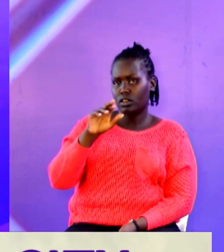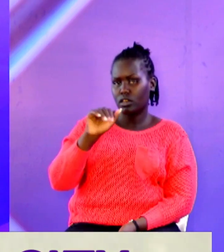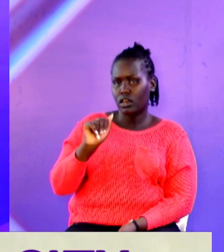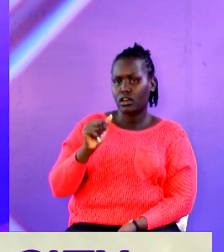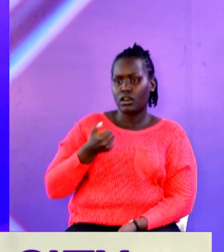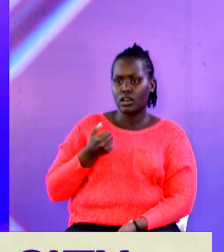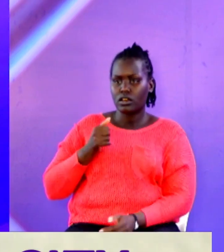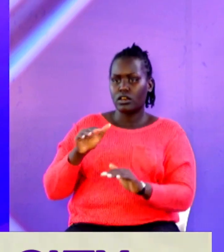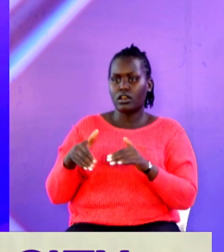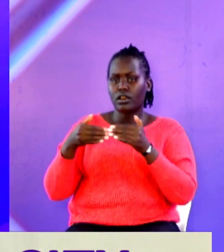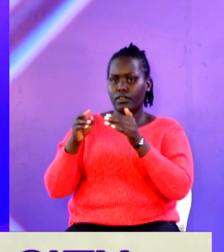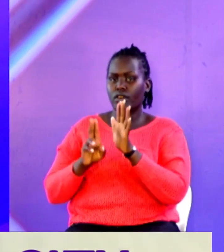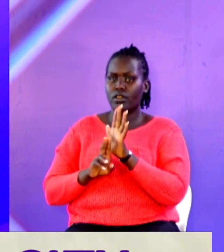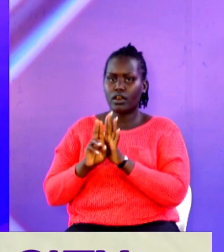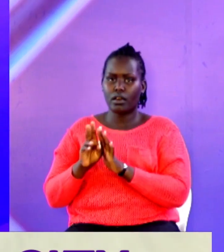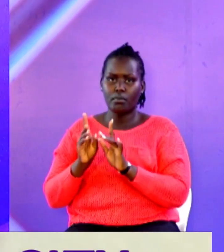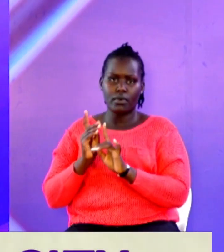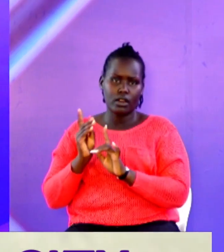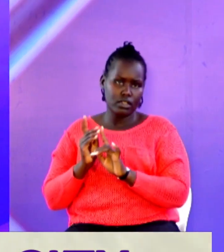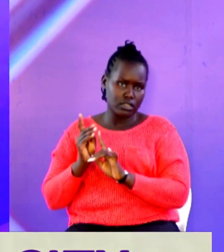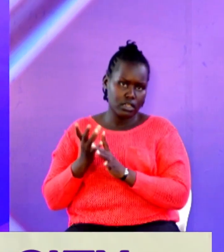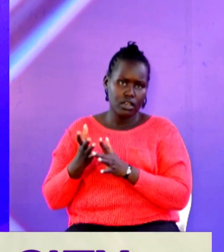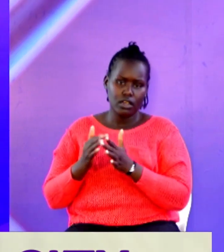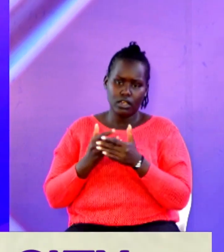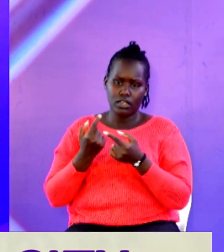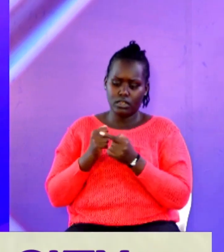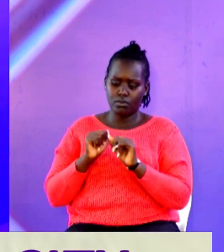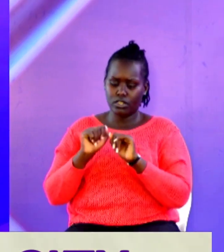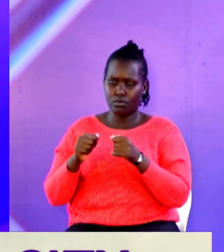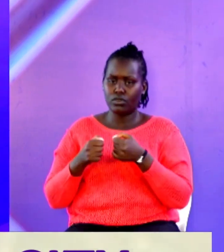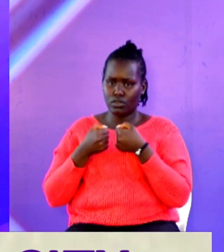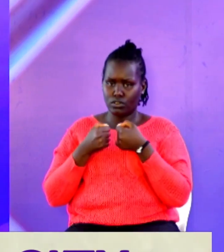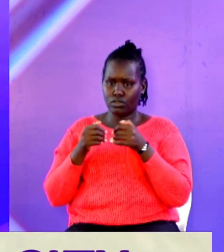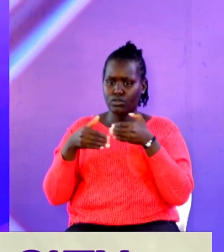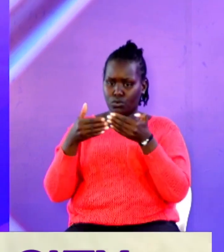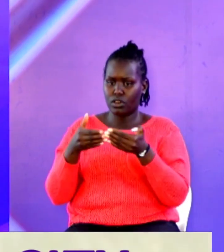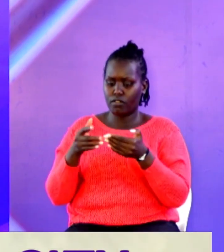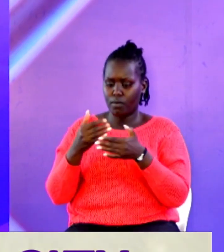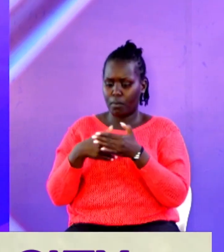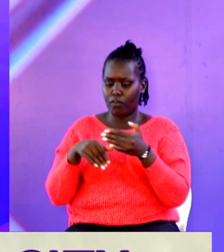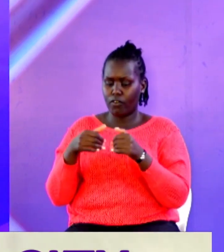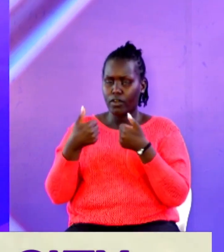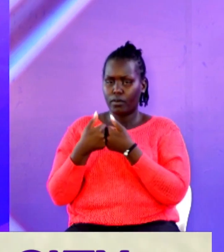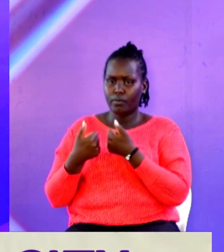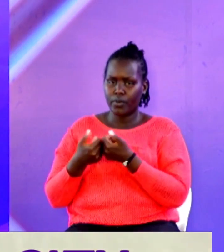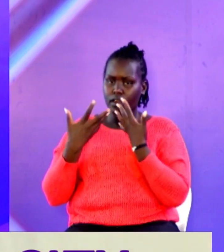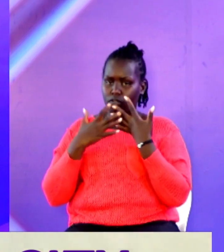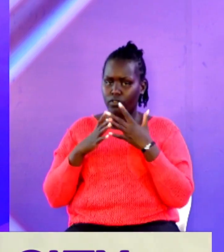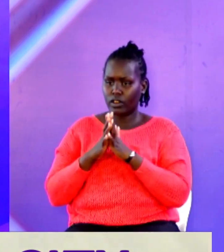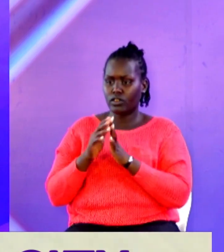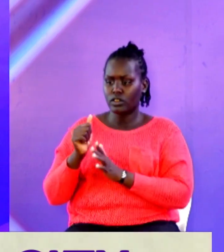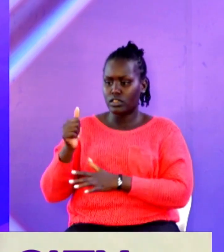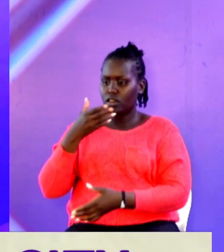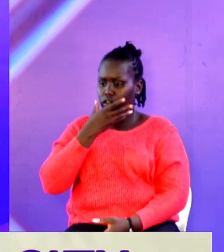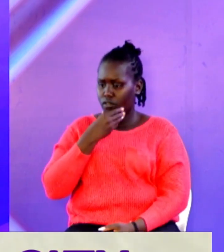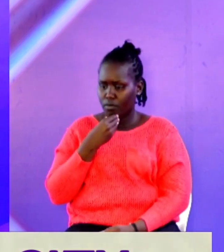be giving you the updates because I cannot give the updates before the game is finished. Then the final on the side of boys, that is